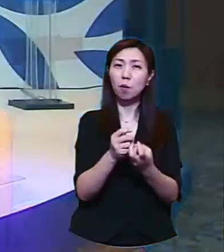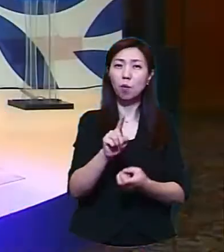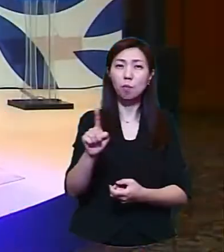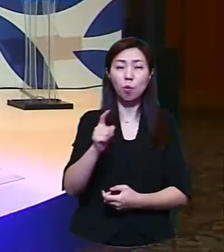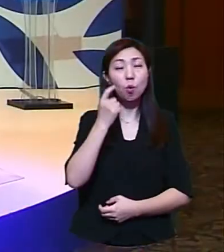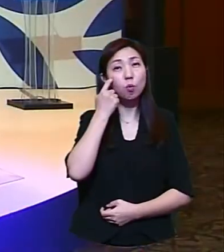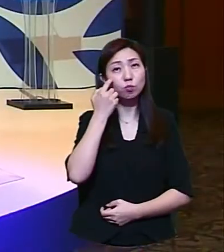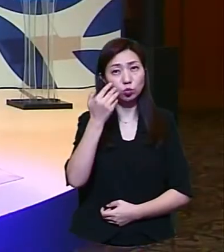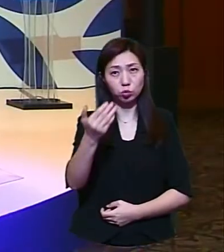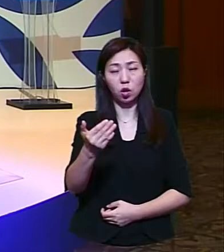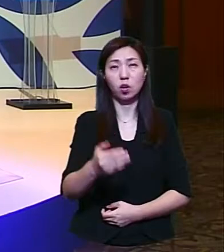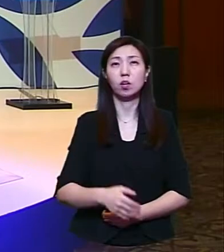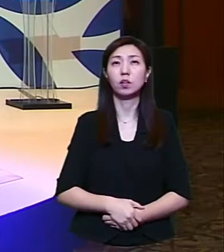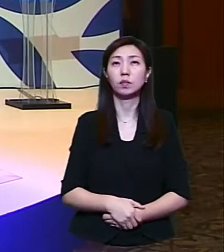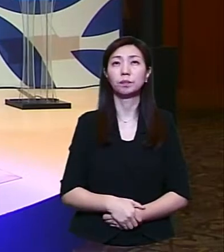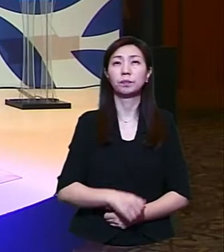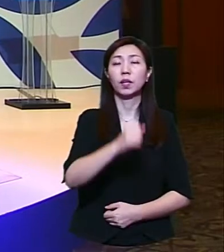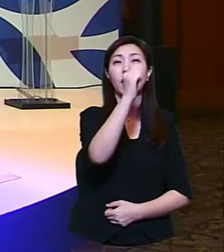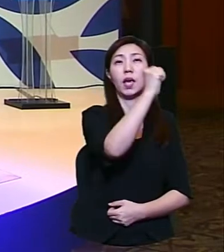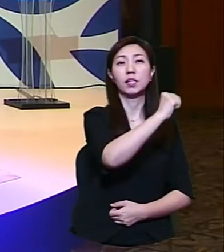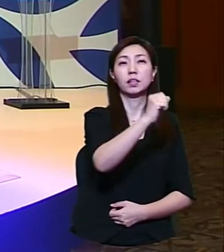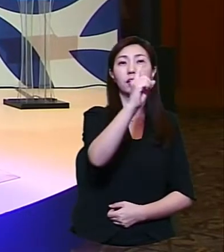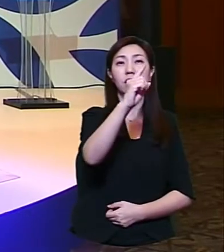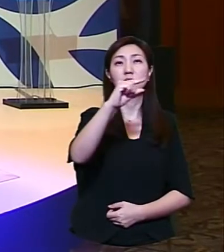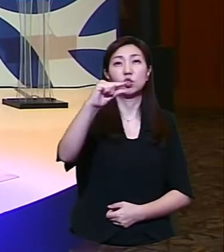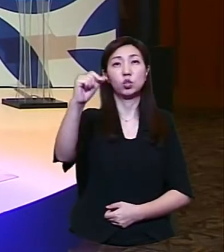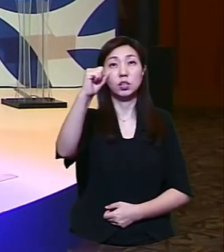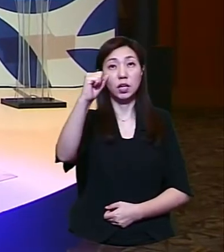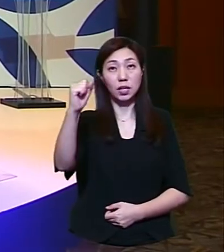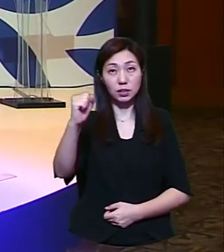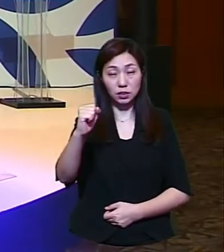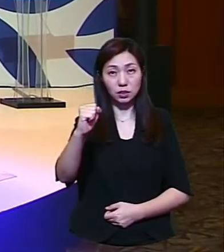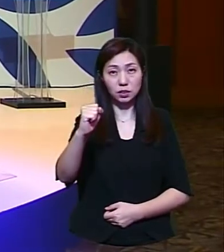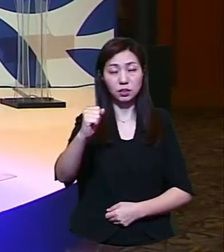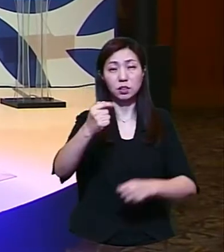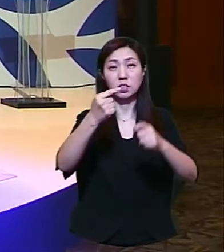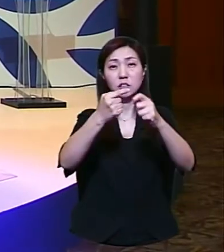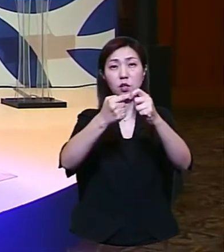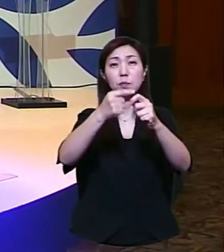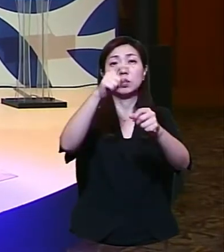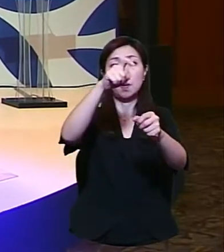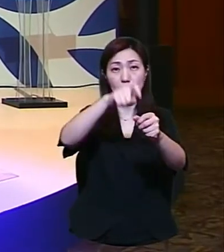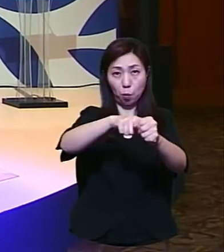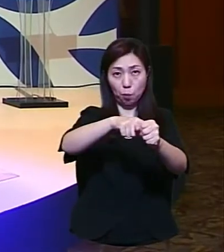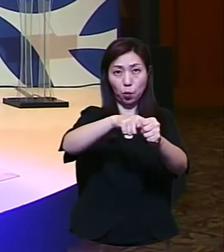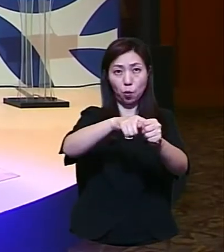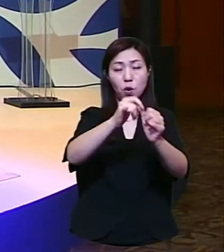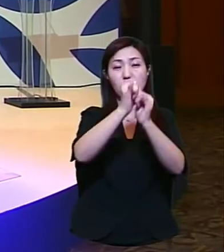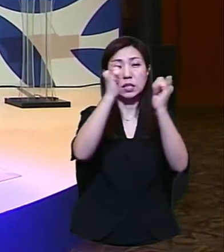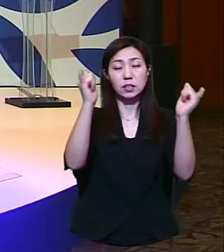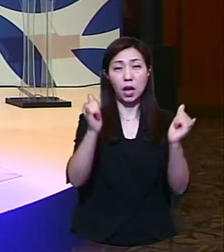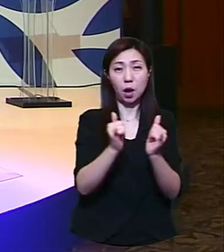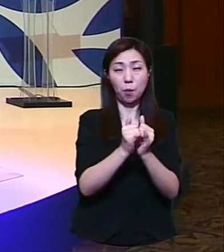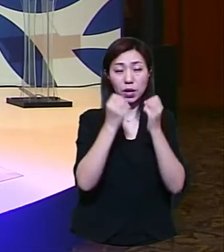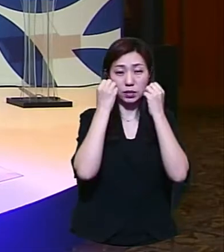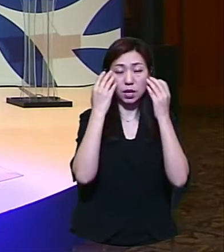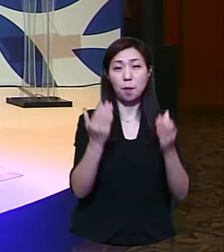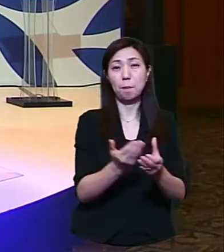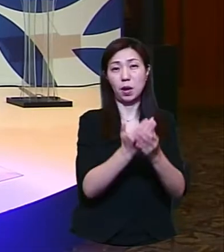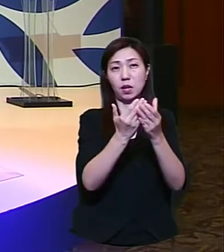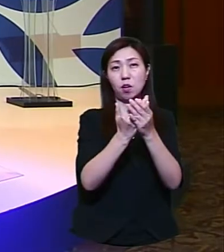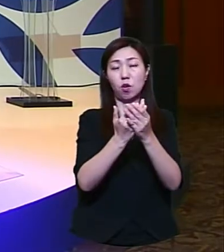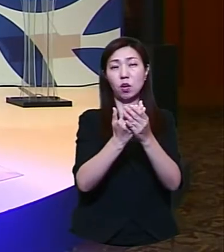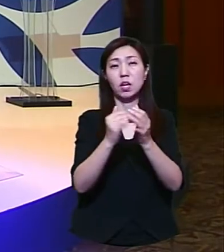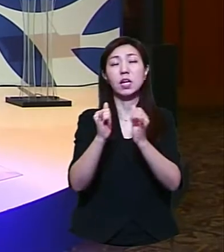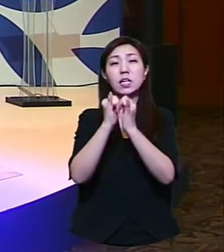SDGs first, the goals. That's for the social development or human well-being and so on. So this